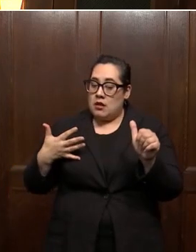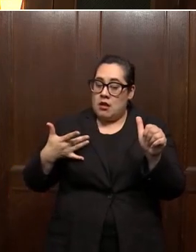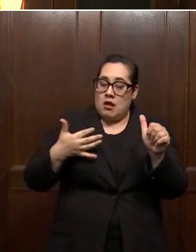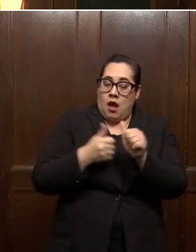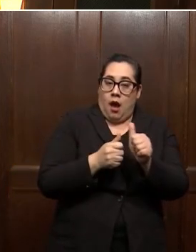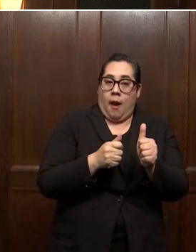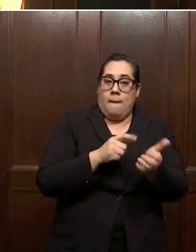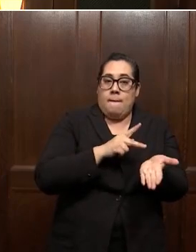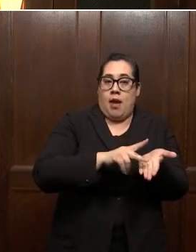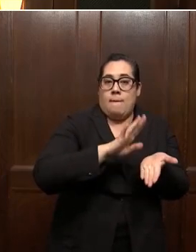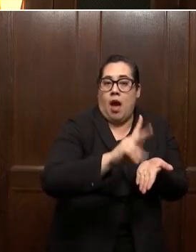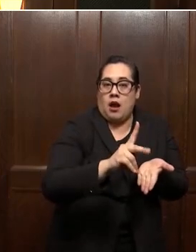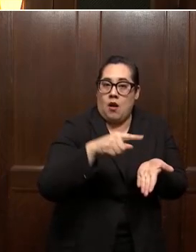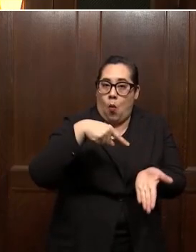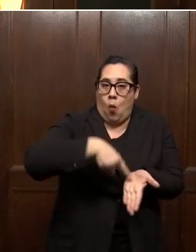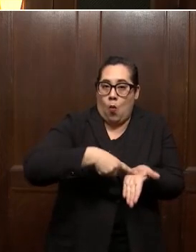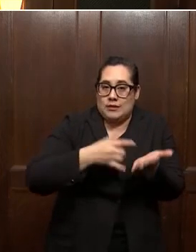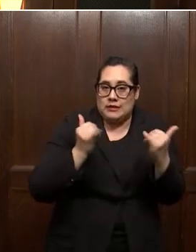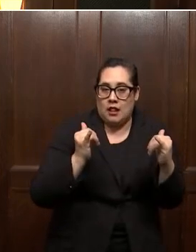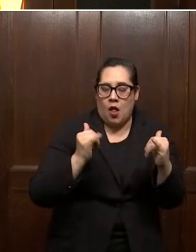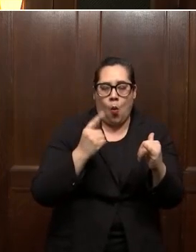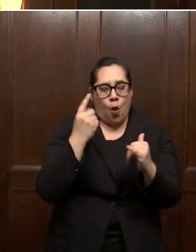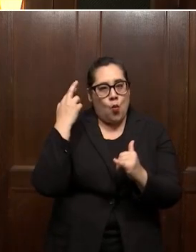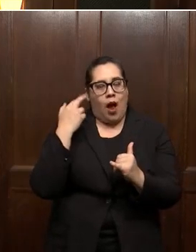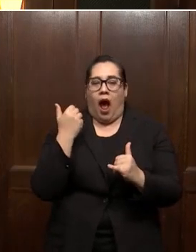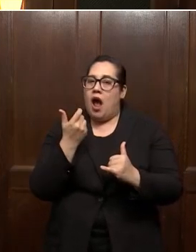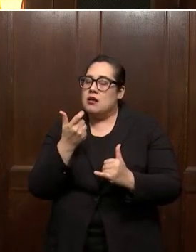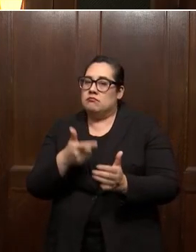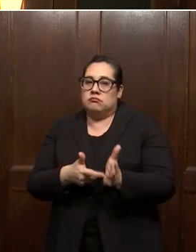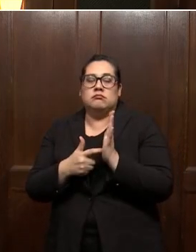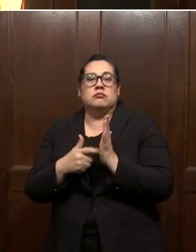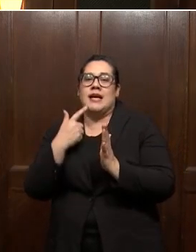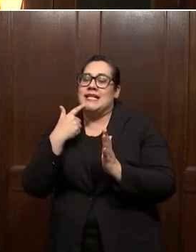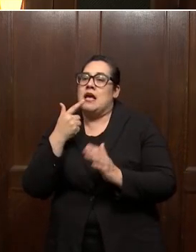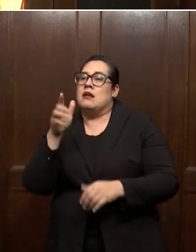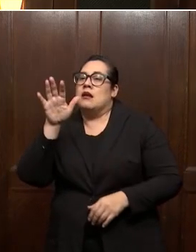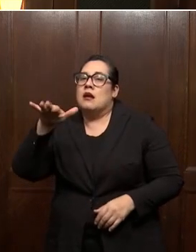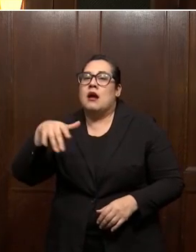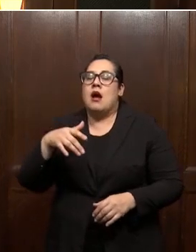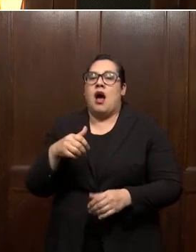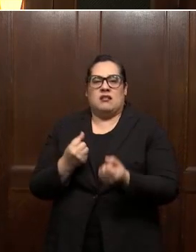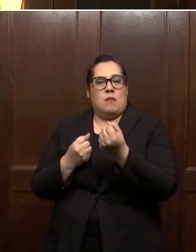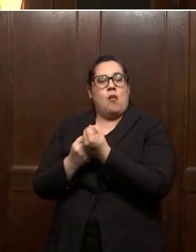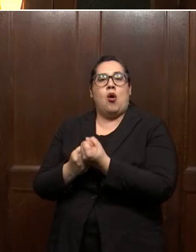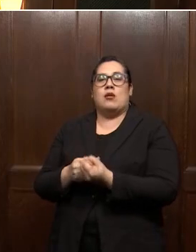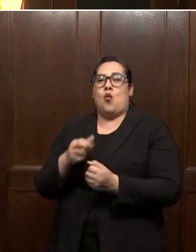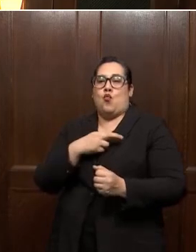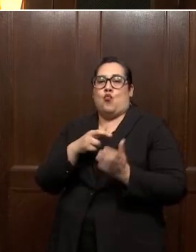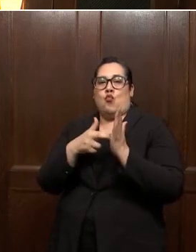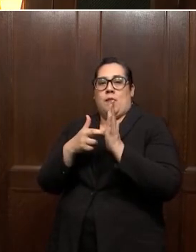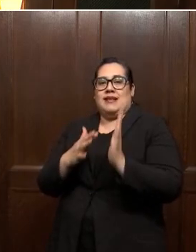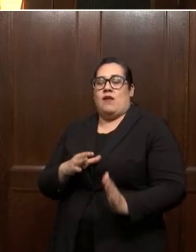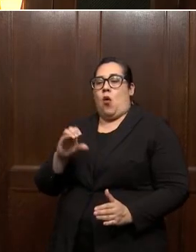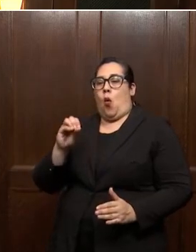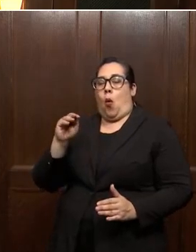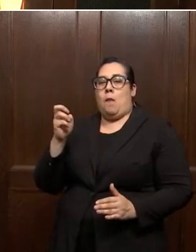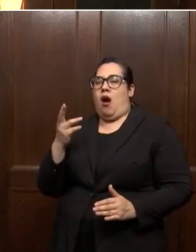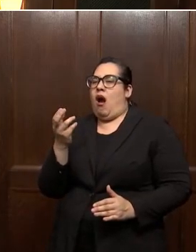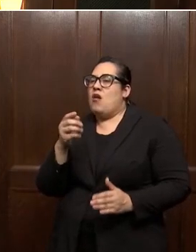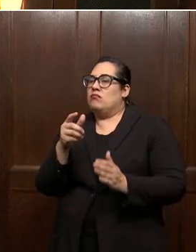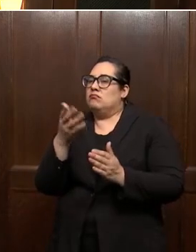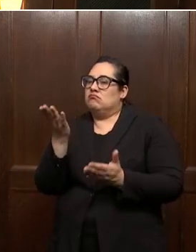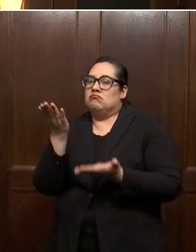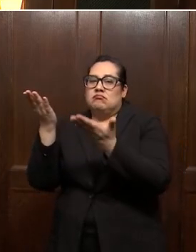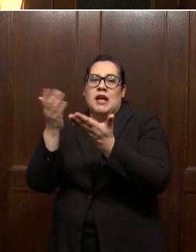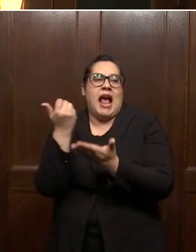back. But it's one of the reasons I called on and I support, whether it's Representative Omar's legislation or anything out there. I